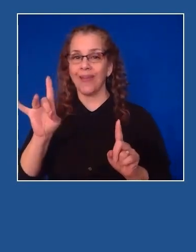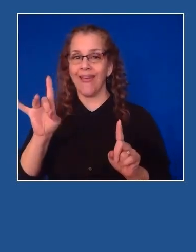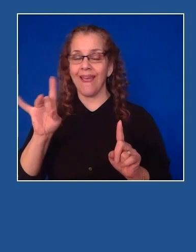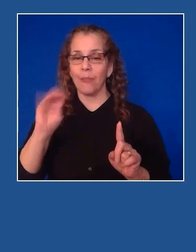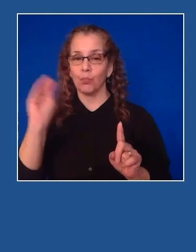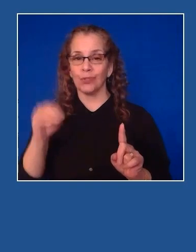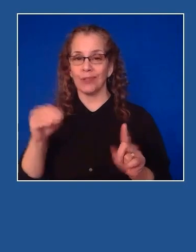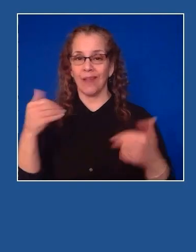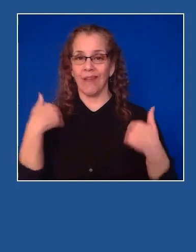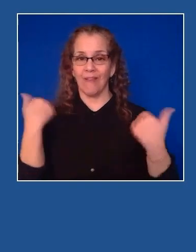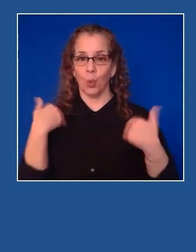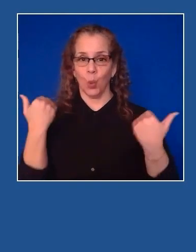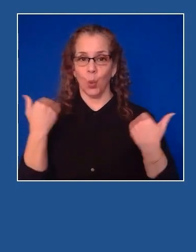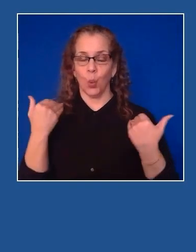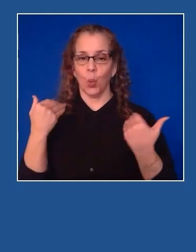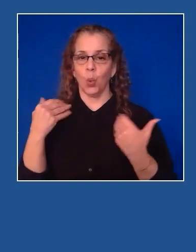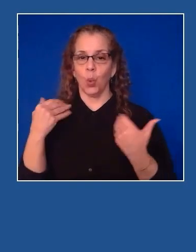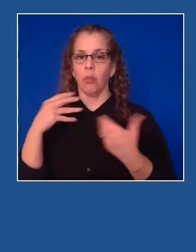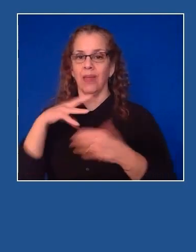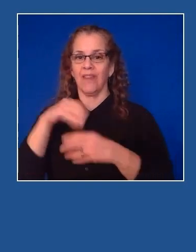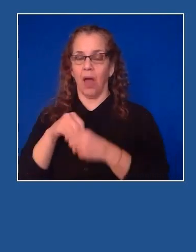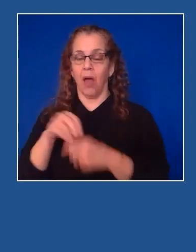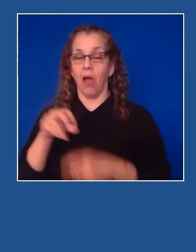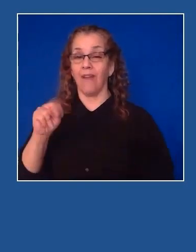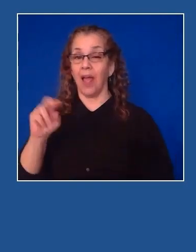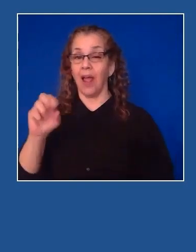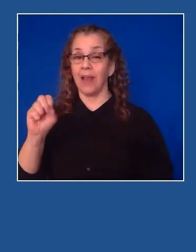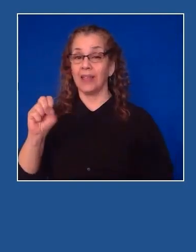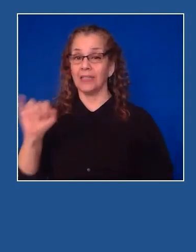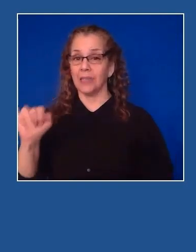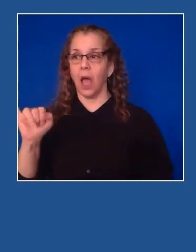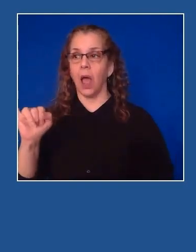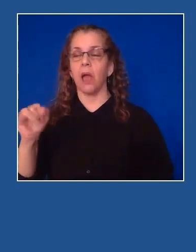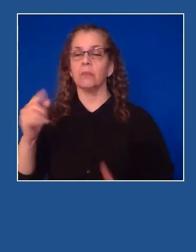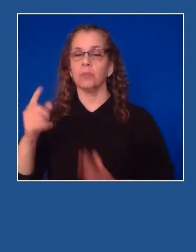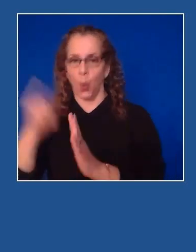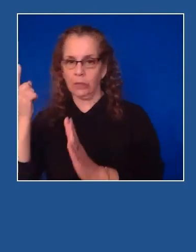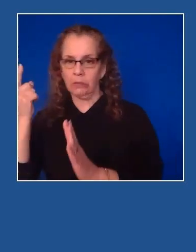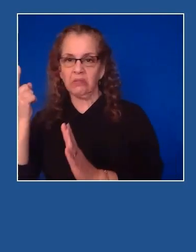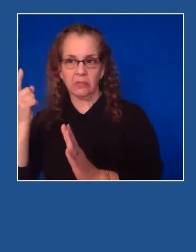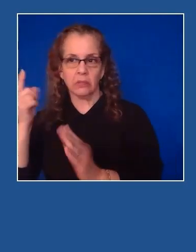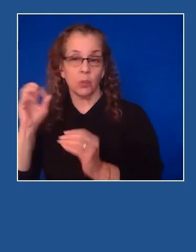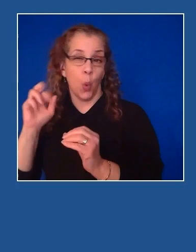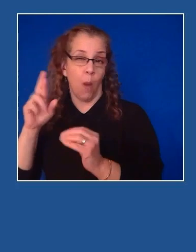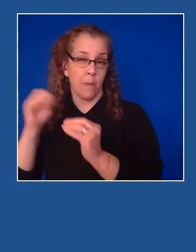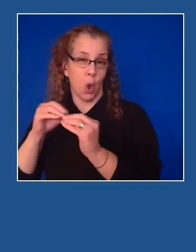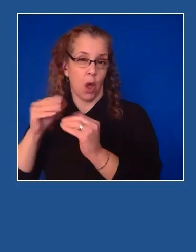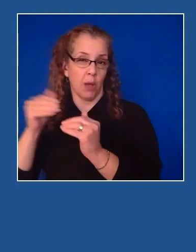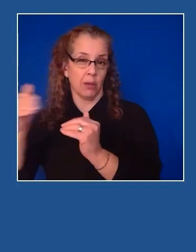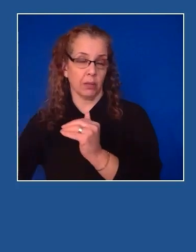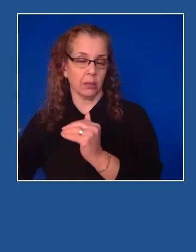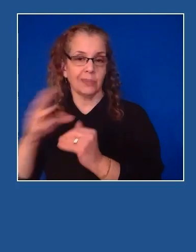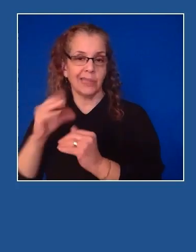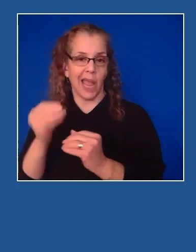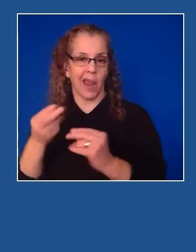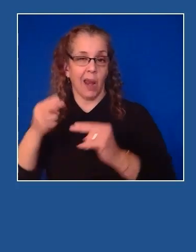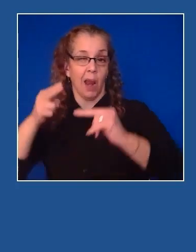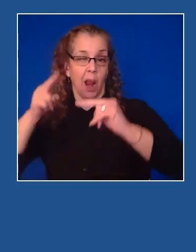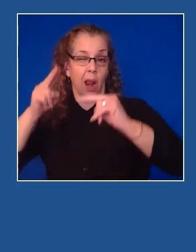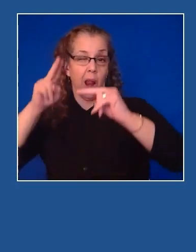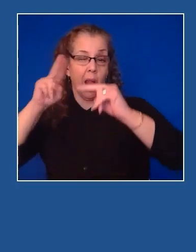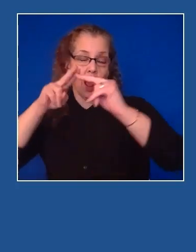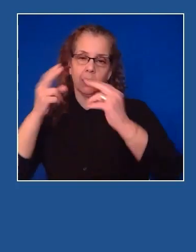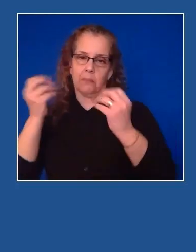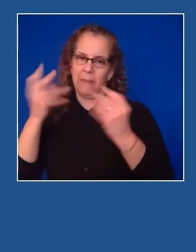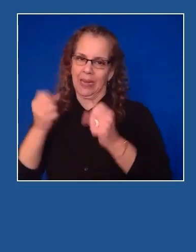in non-suicidal self-harm at least once. And the numbers there have been growing for decades. And of